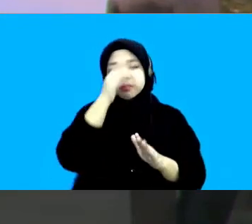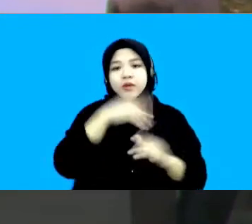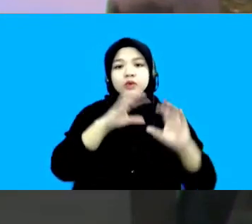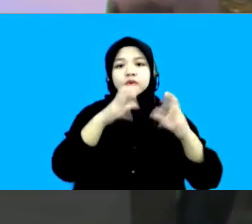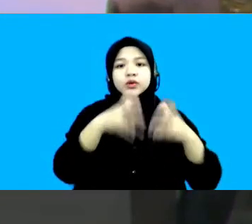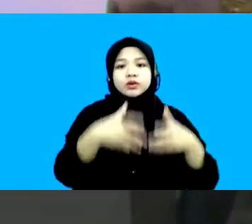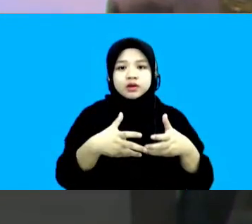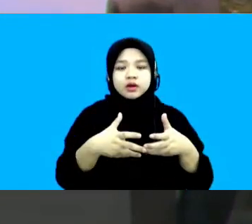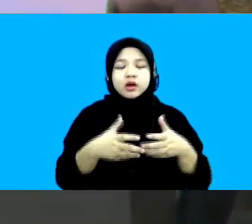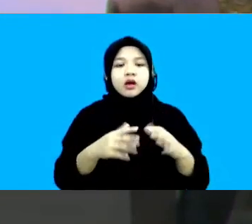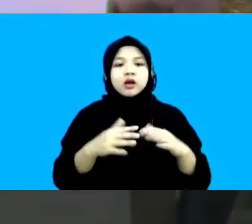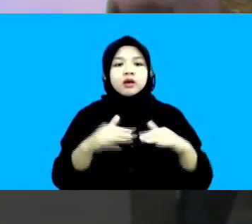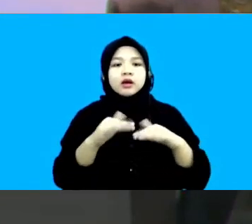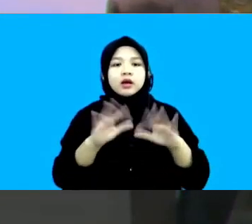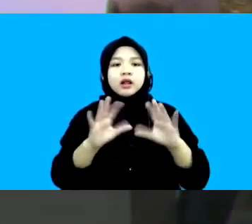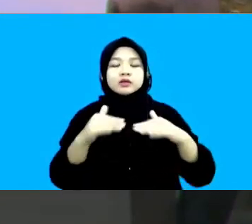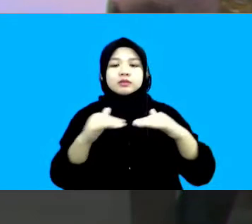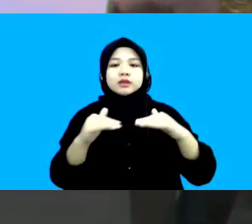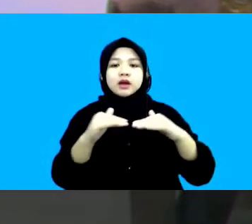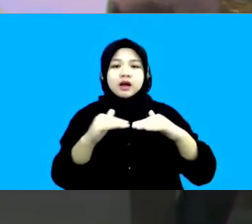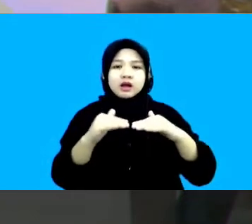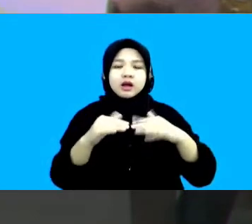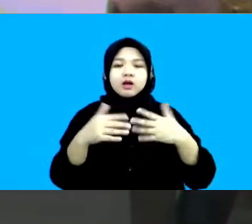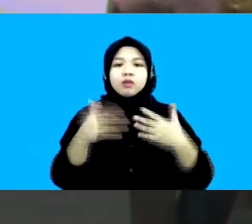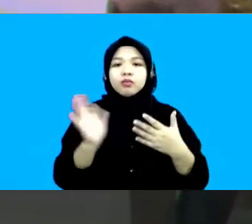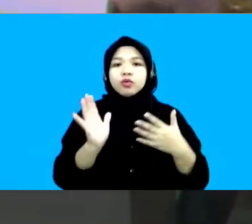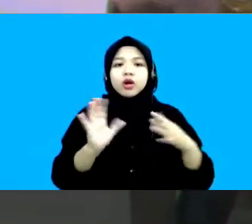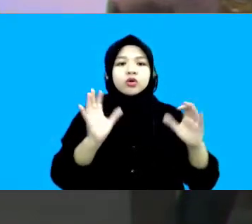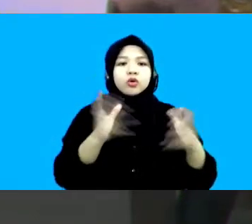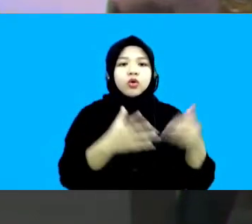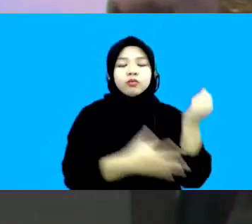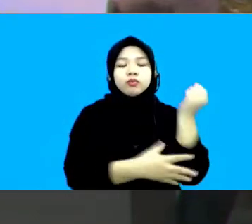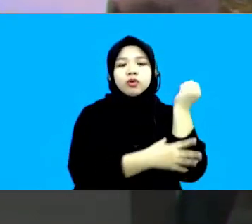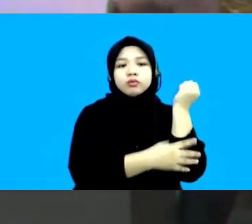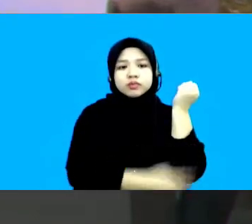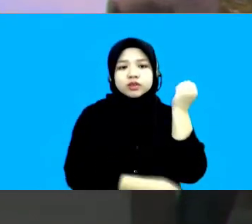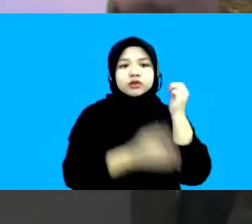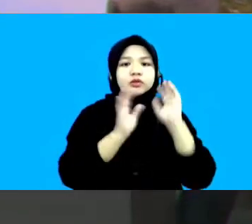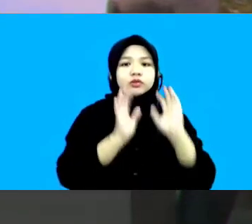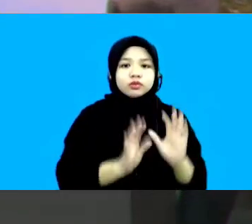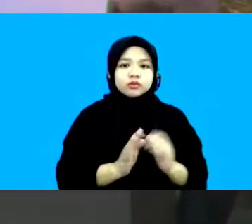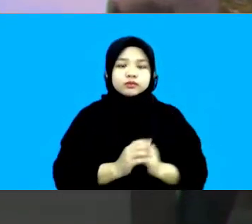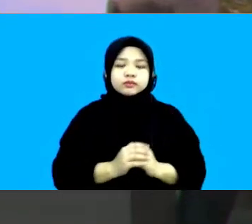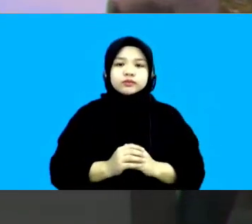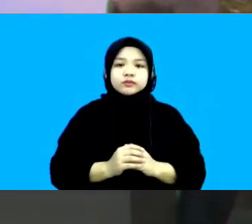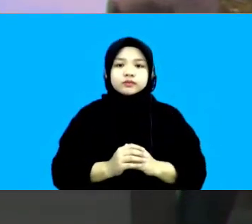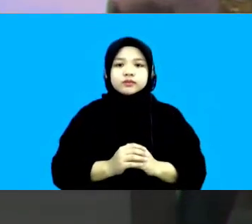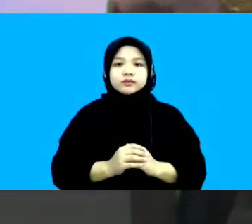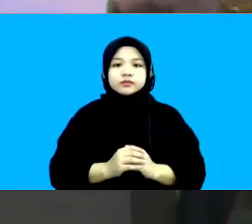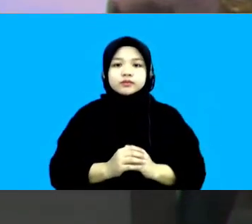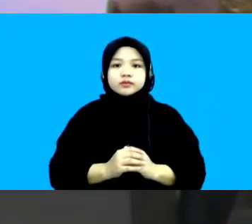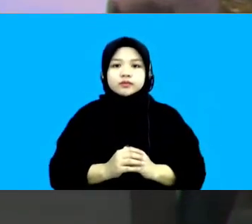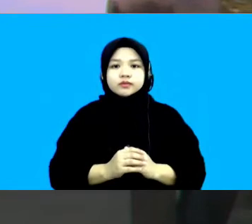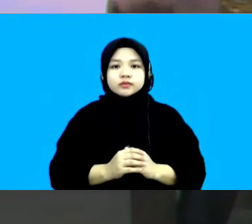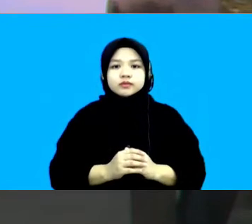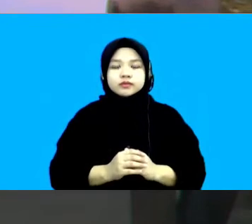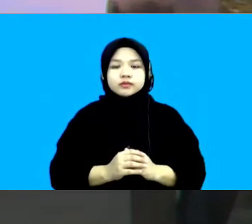group. So this pandemic have this very disproportionate impact on the various income level.